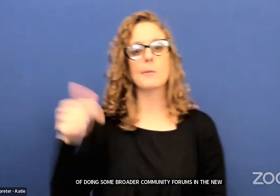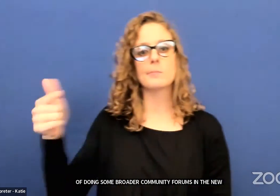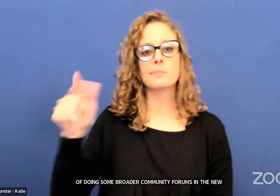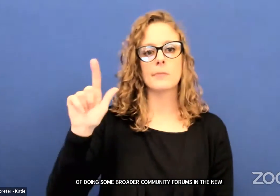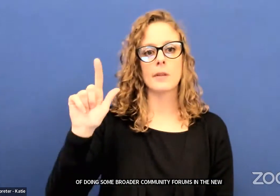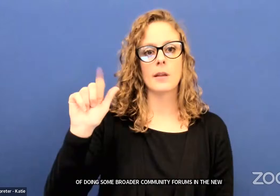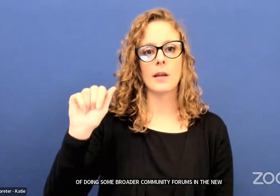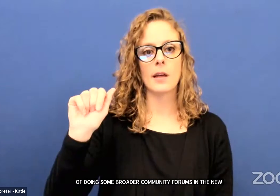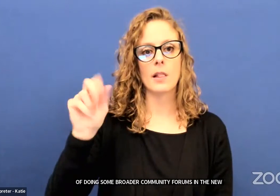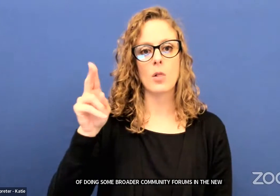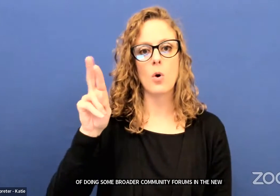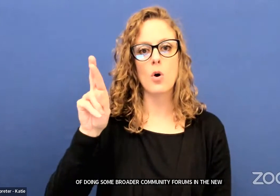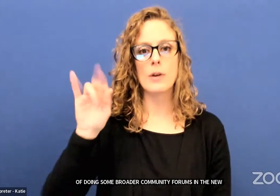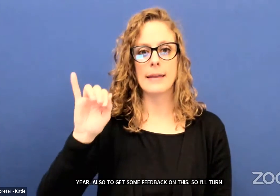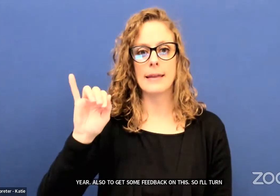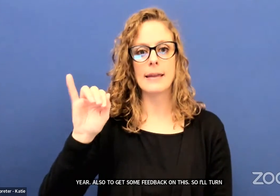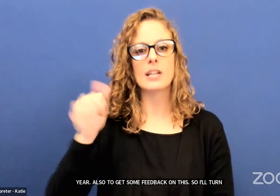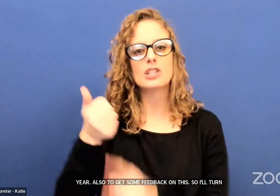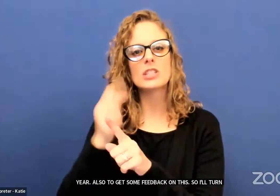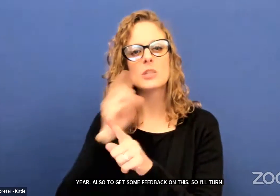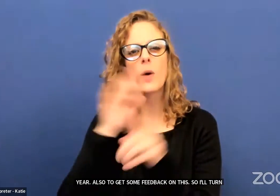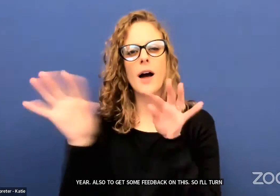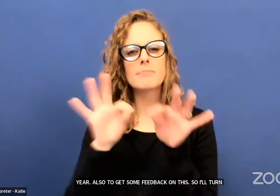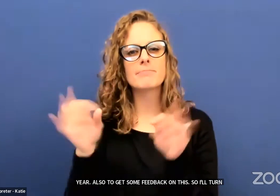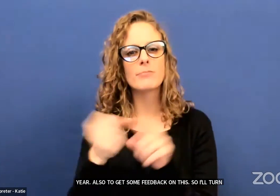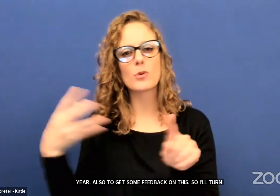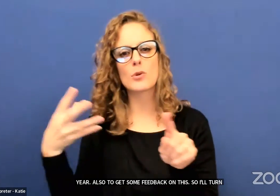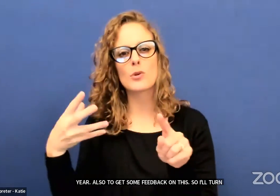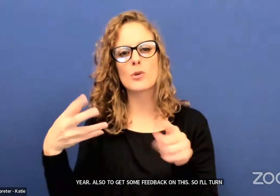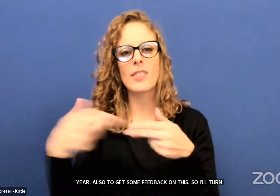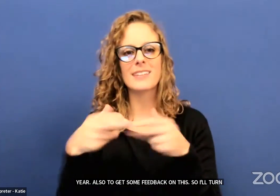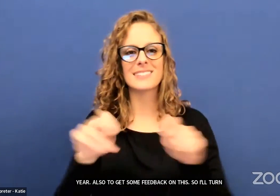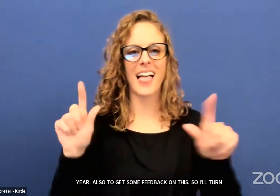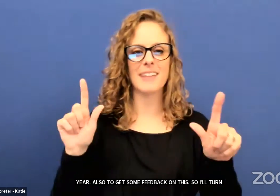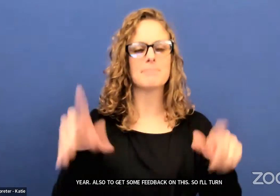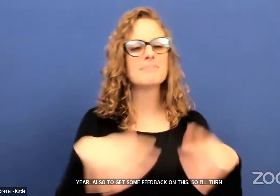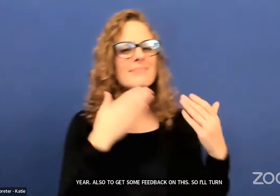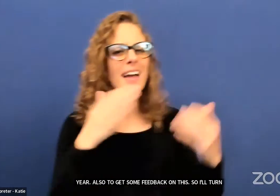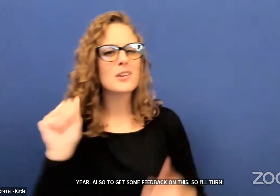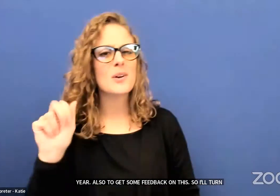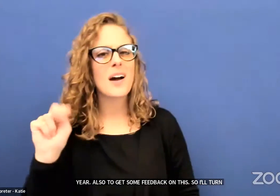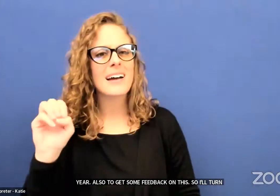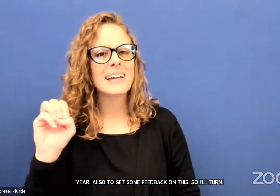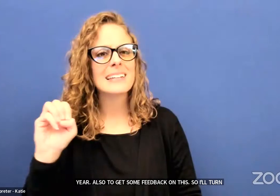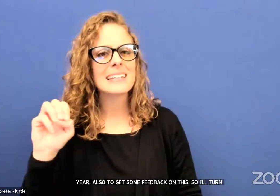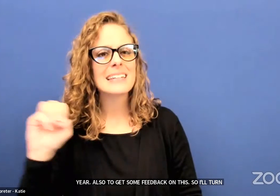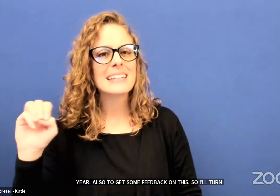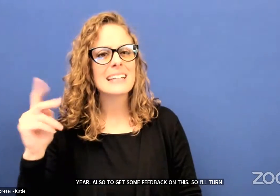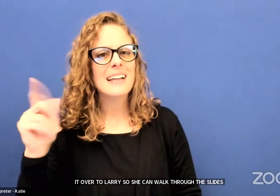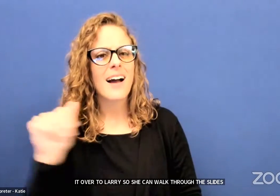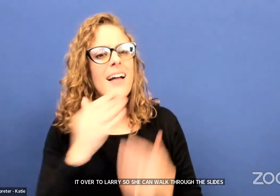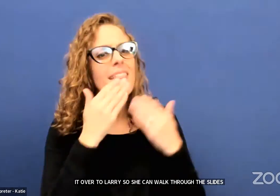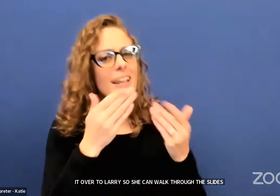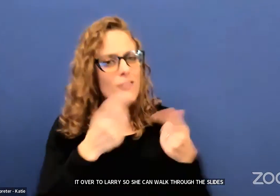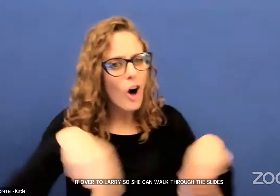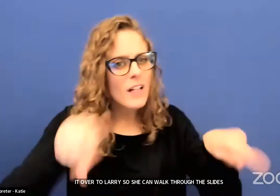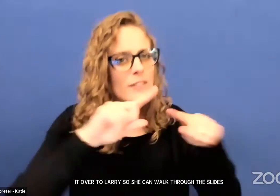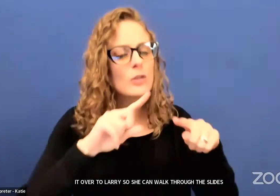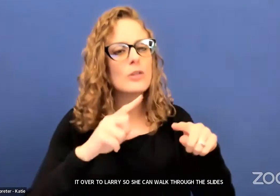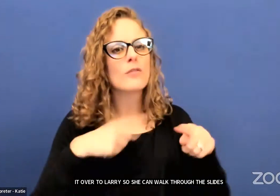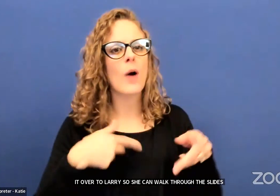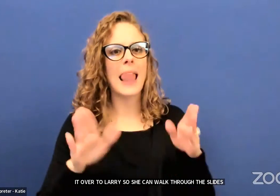can walk through the slides. Thanks. Thanks so much, Anika, and thank you to all of you for allowing kind of a little bit of a left